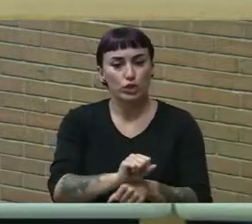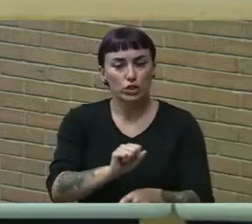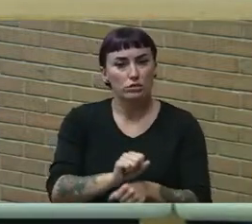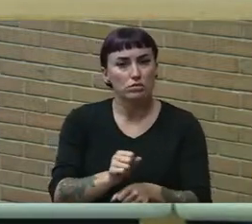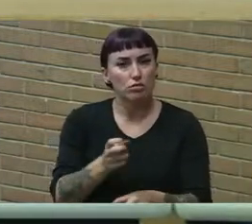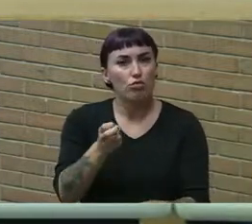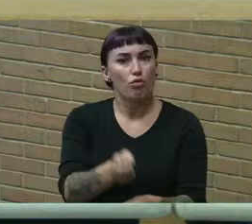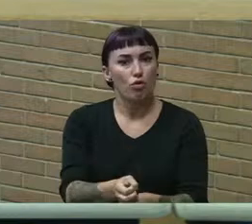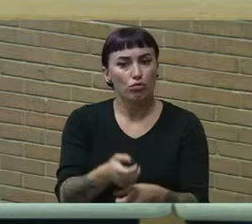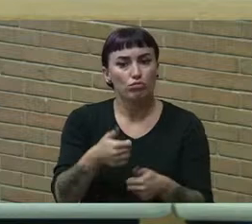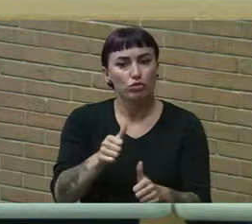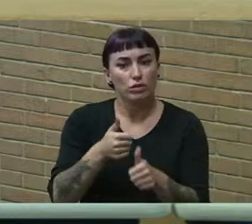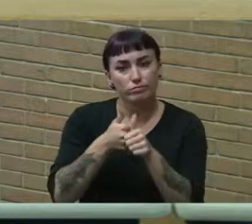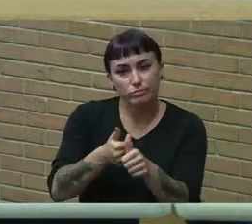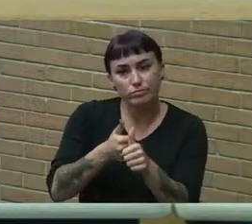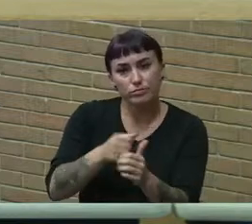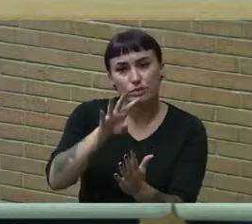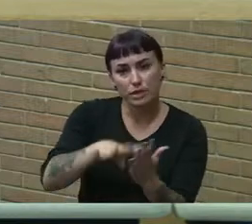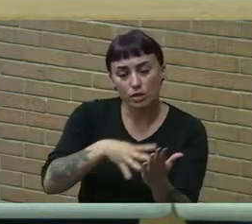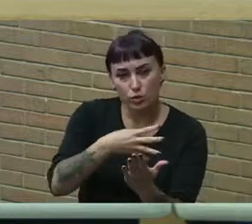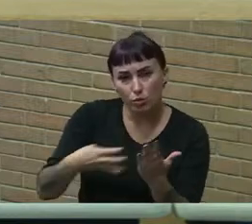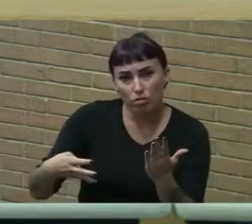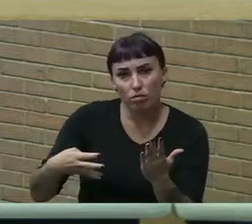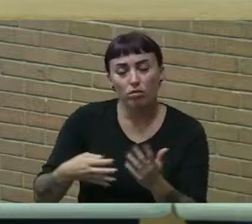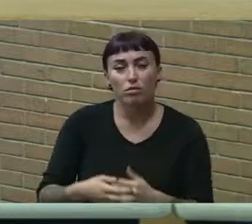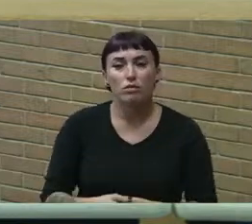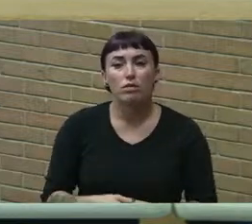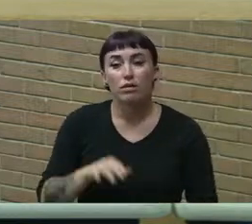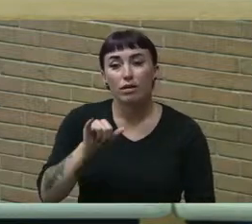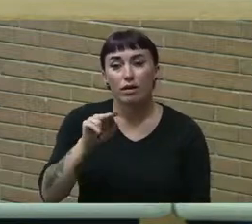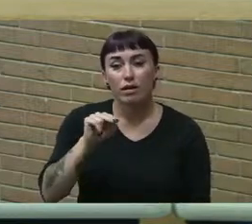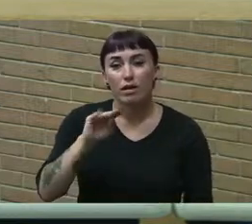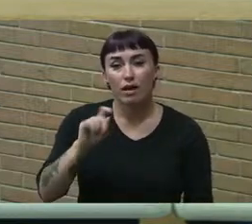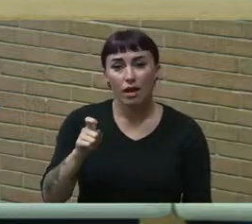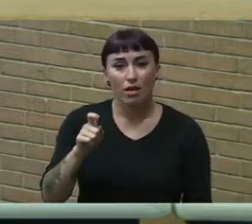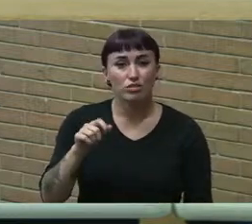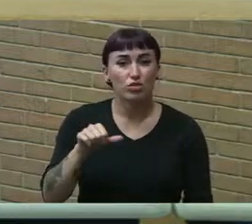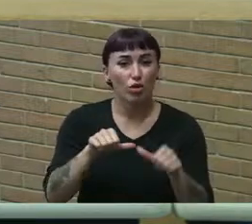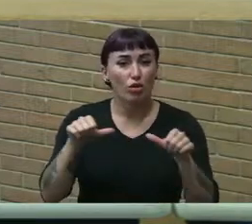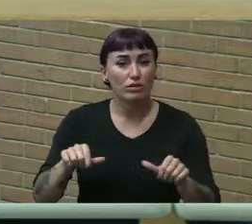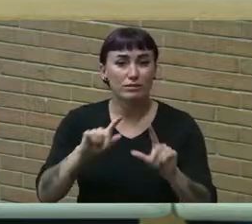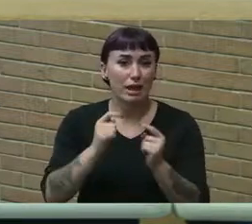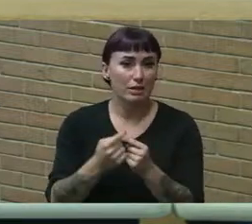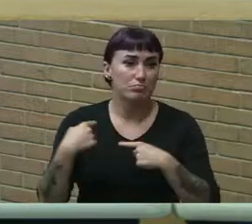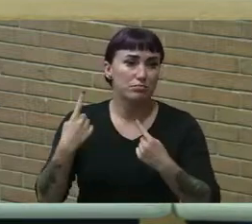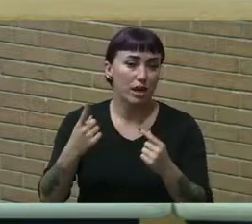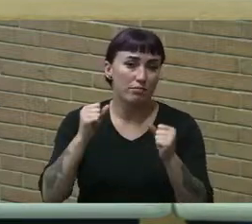very hard to try to keep up with the schedule. The INEX architect team has been phenomenal,